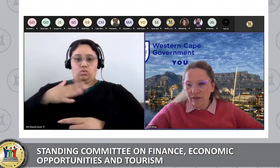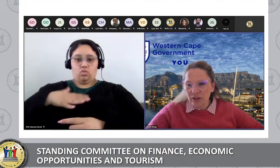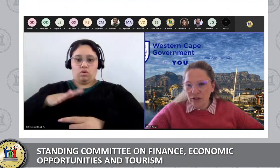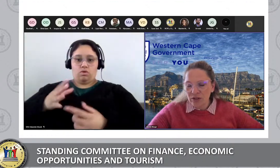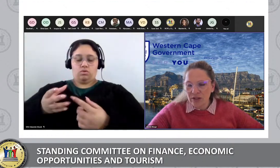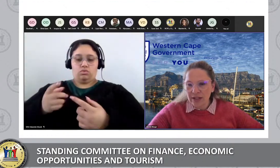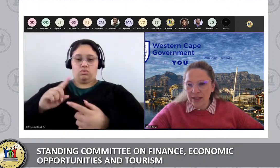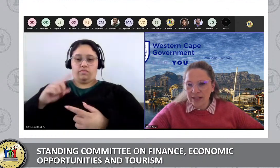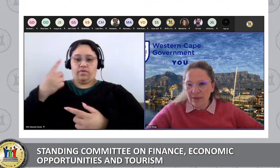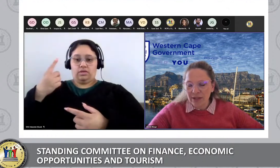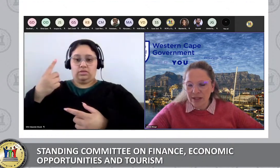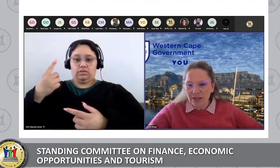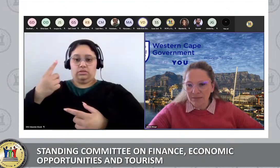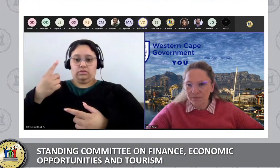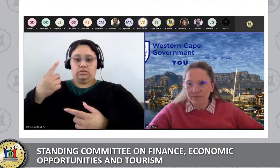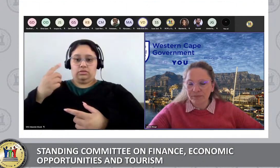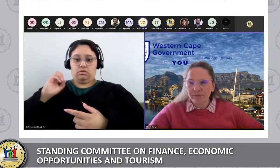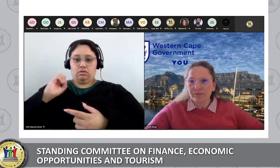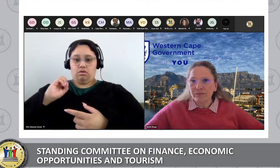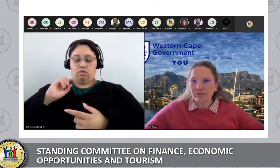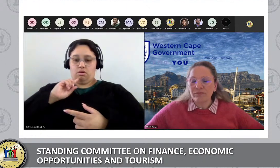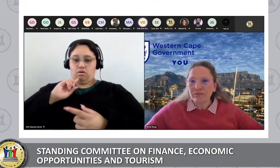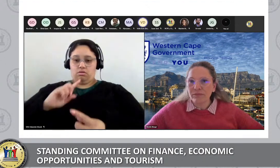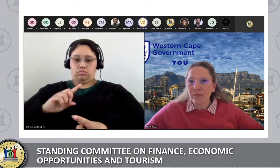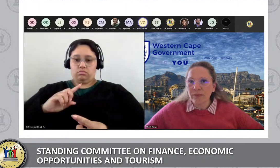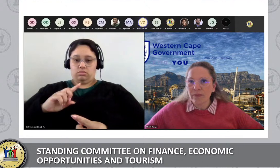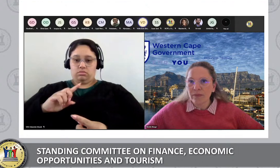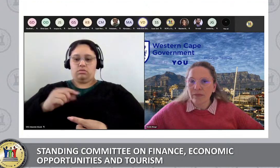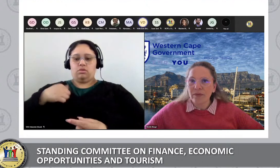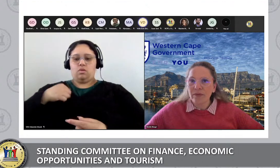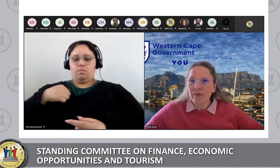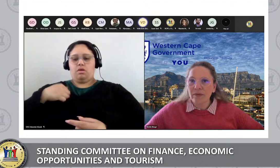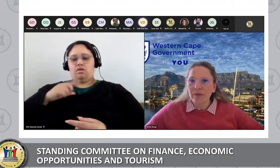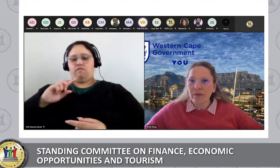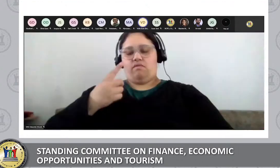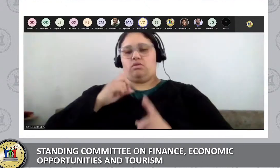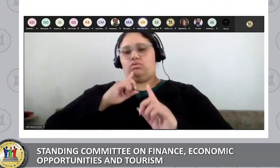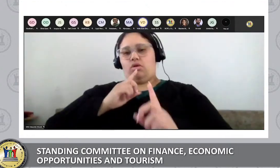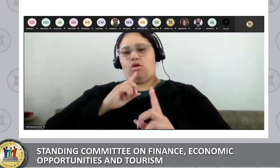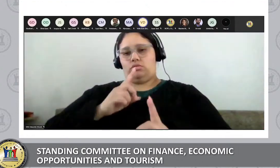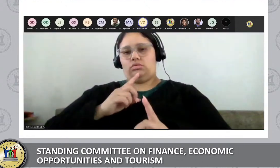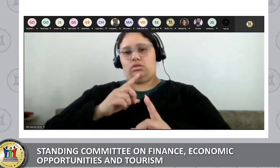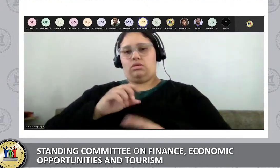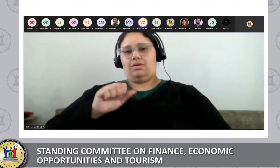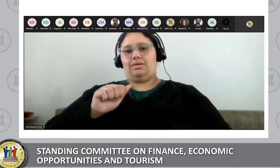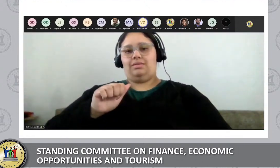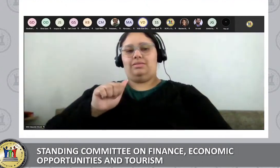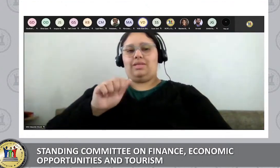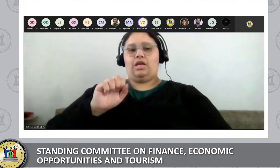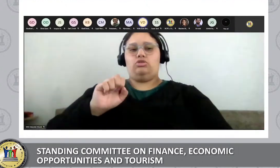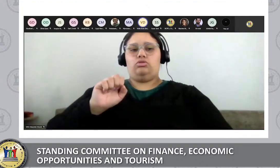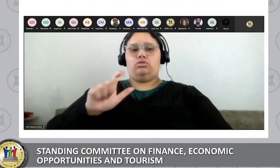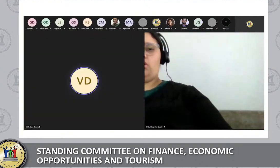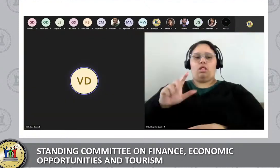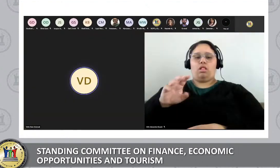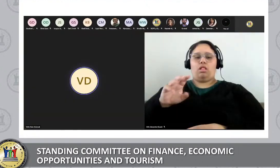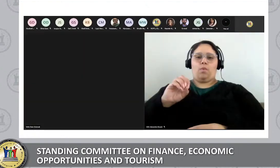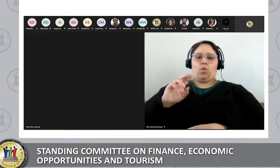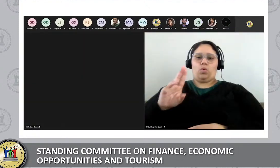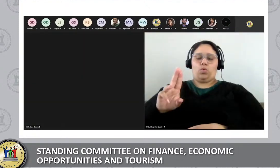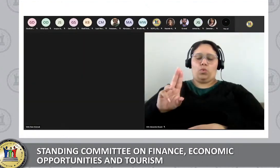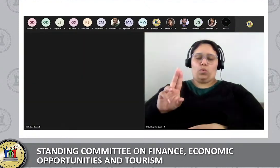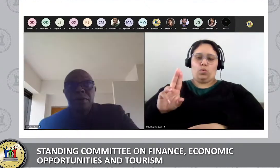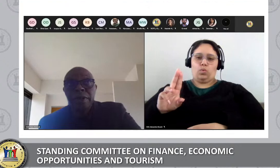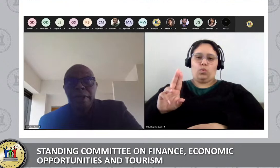want to take a first stab at it? Yeah, let me take a first step at the SASL memorandum of